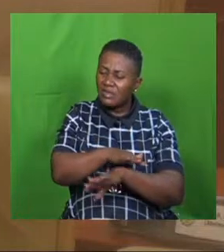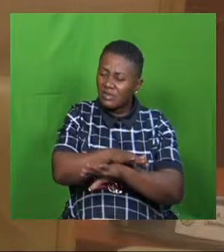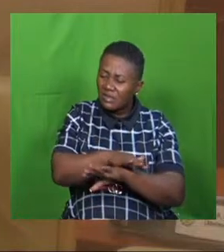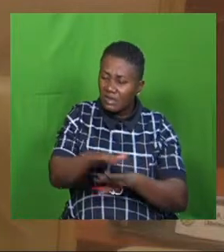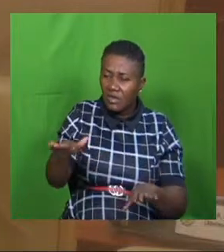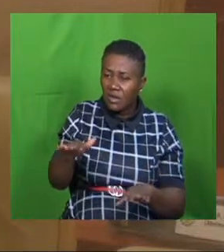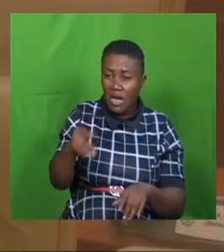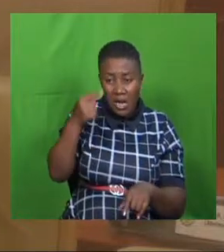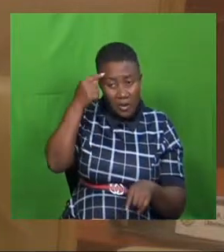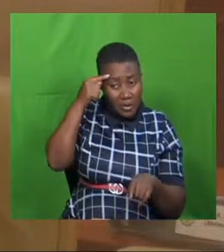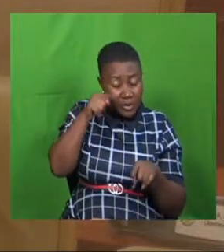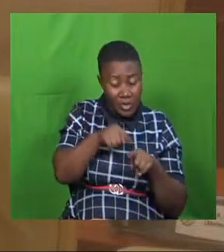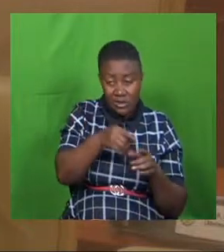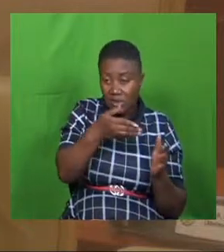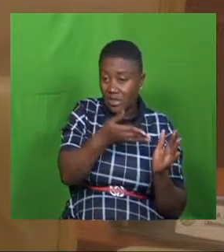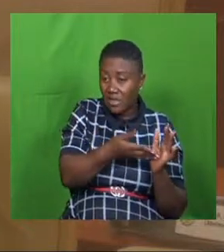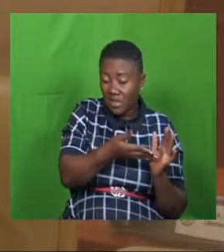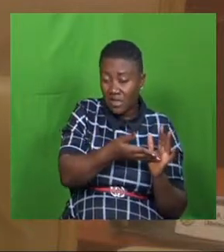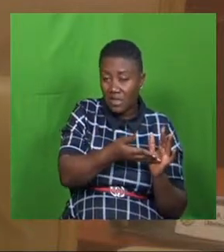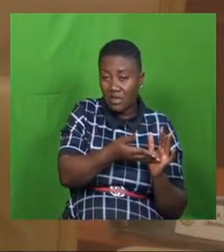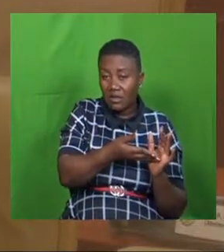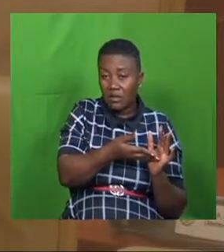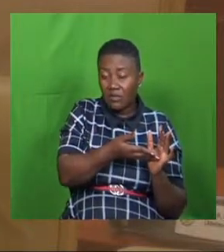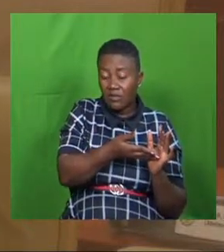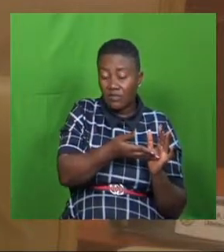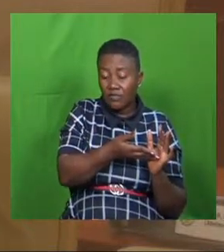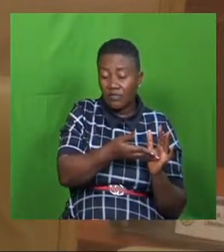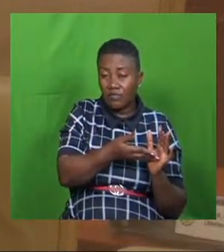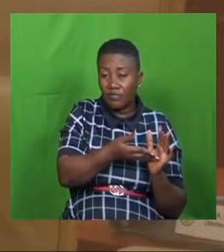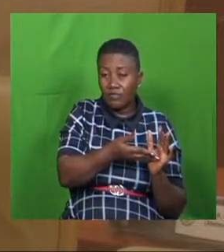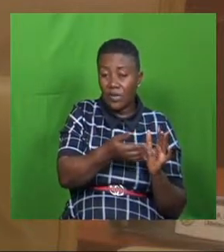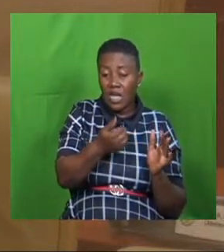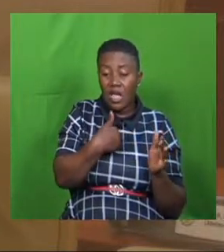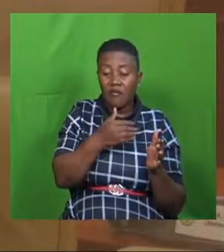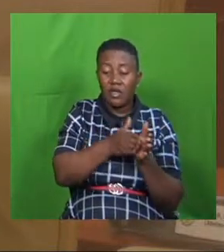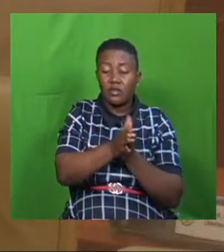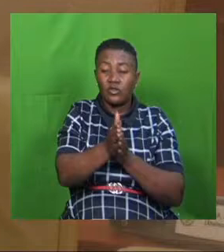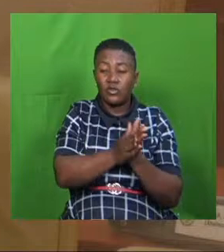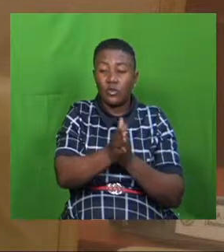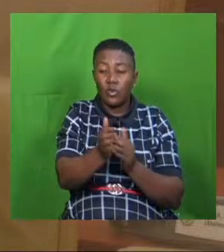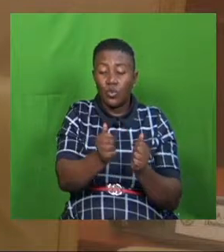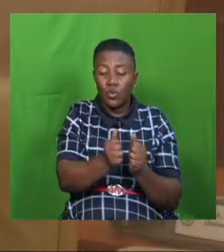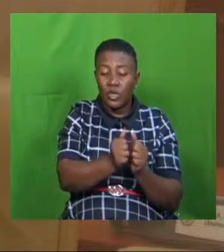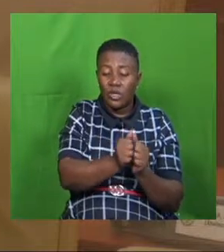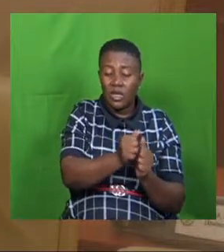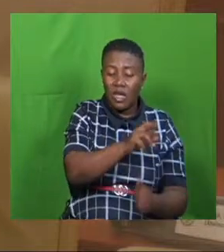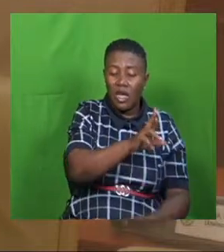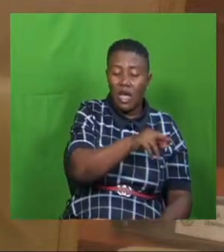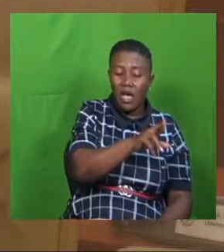that there's an interest in 600 million Accra Tema motorway extension